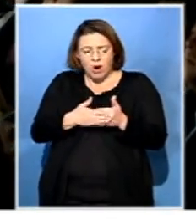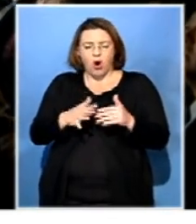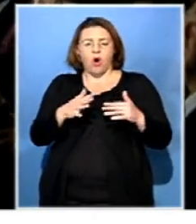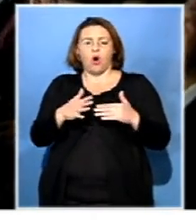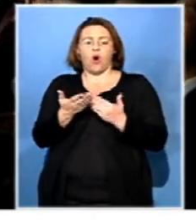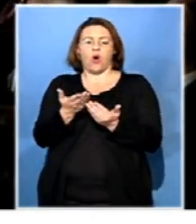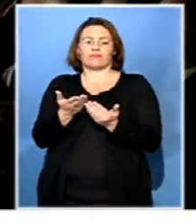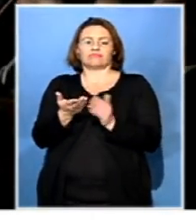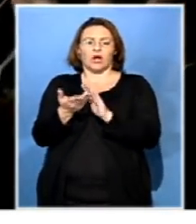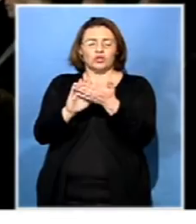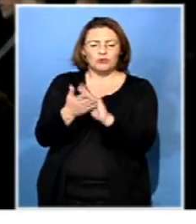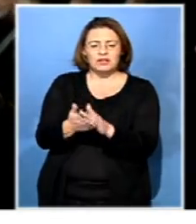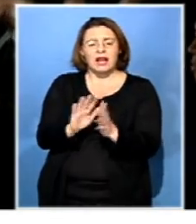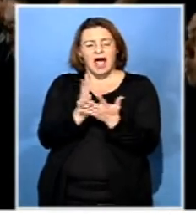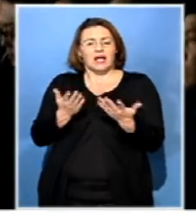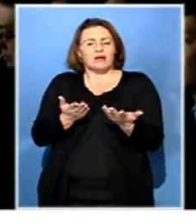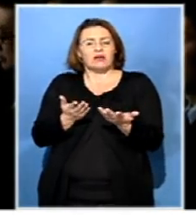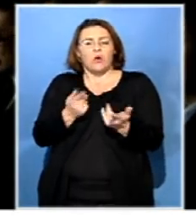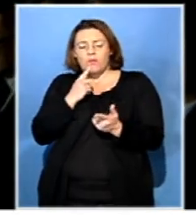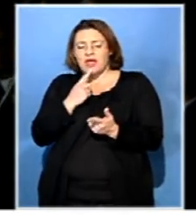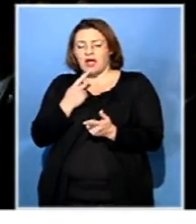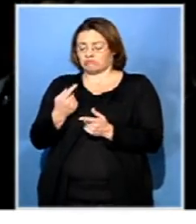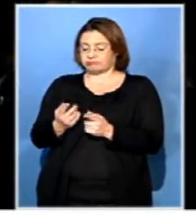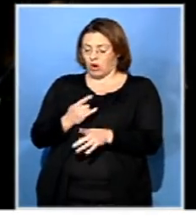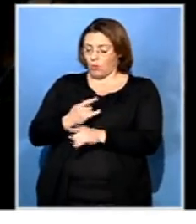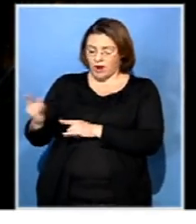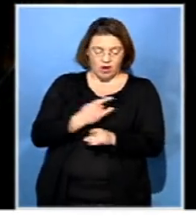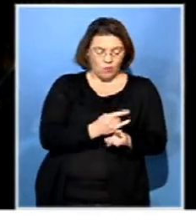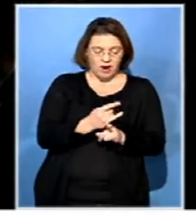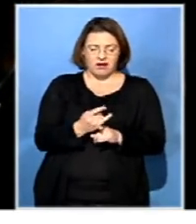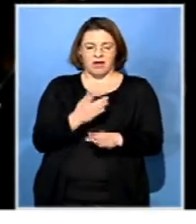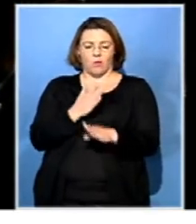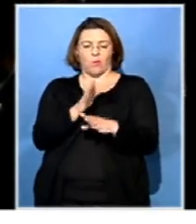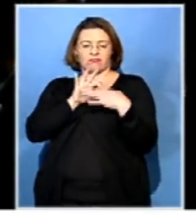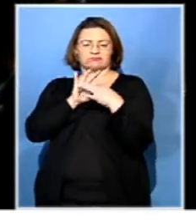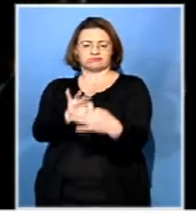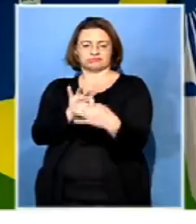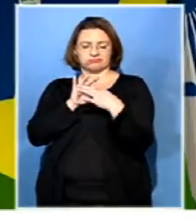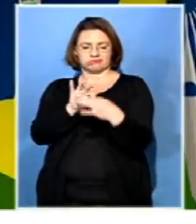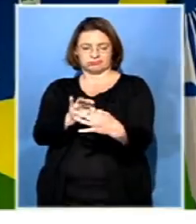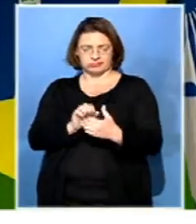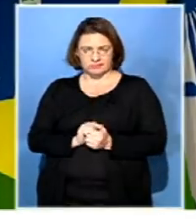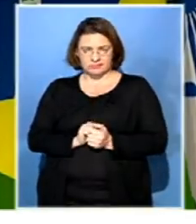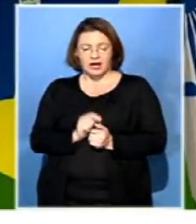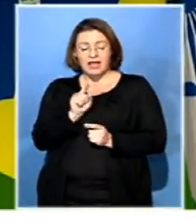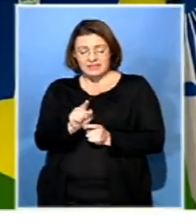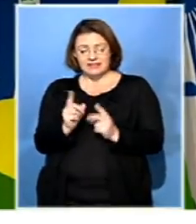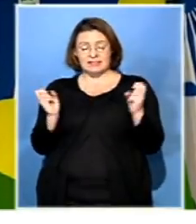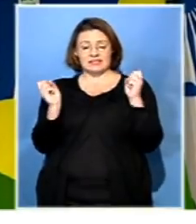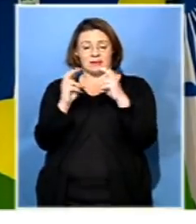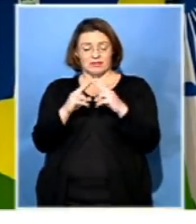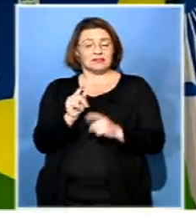community with a shared future through win-win cooperation. The Beijing summit aims